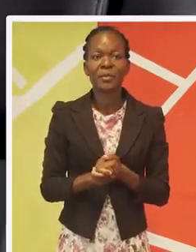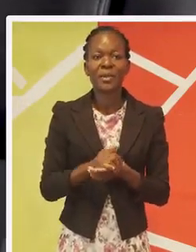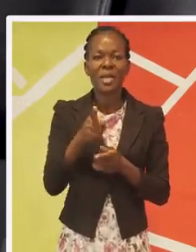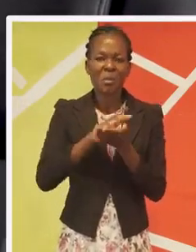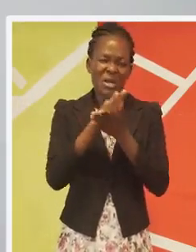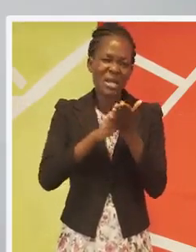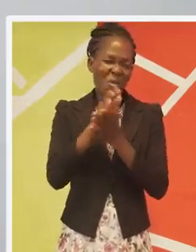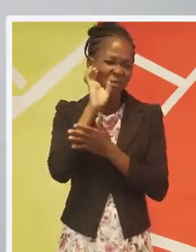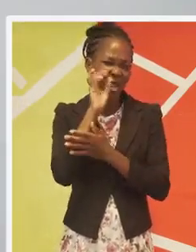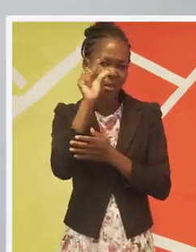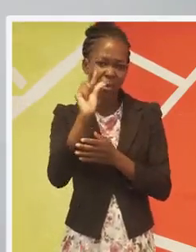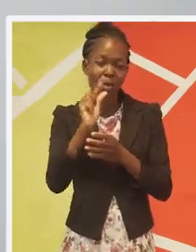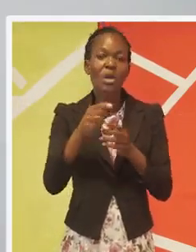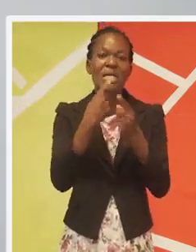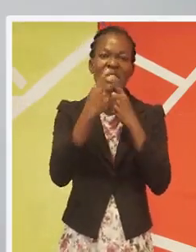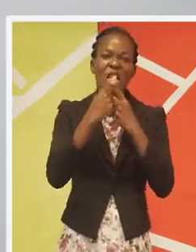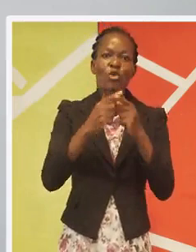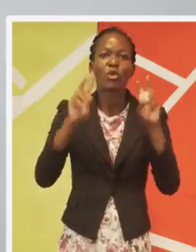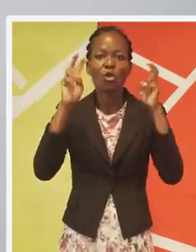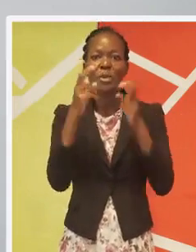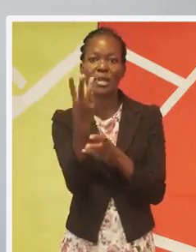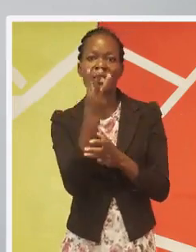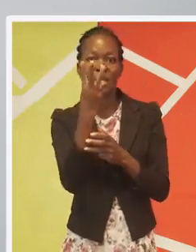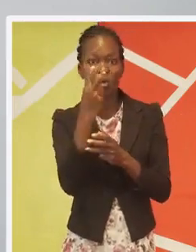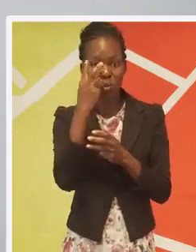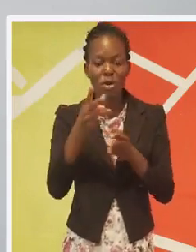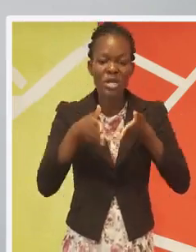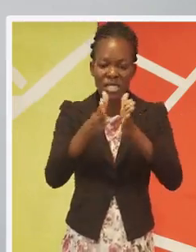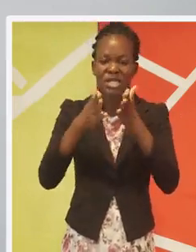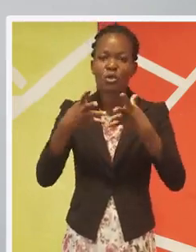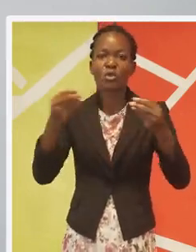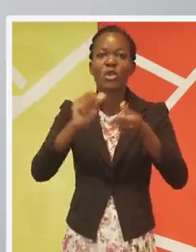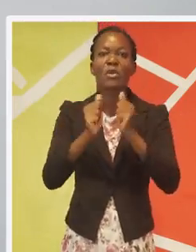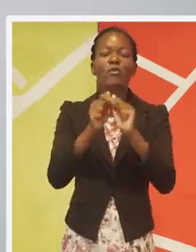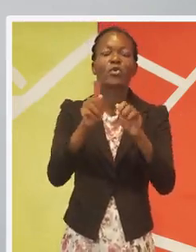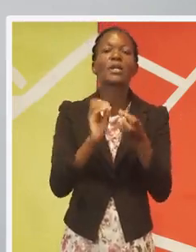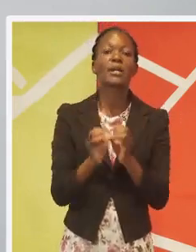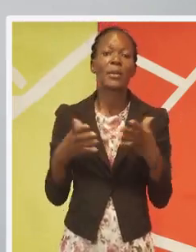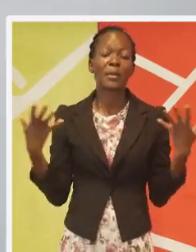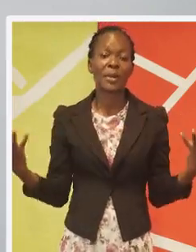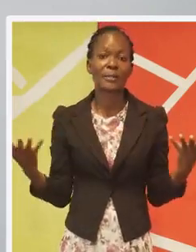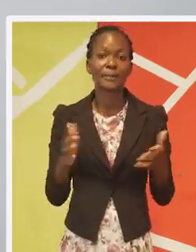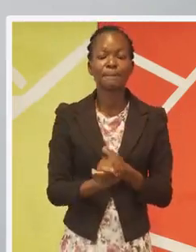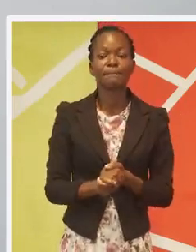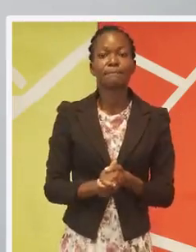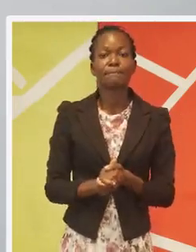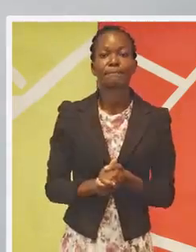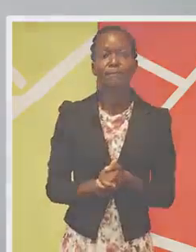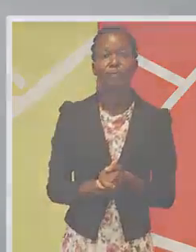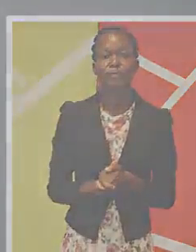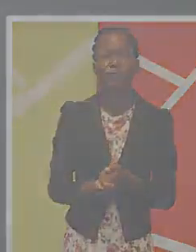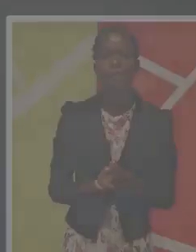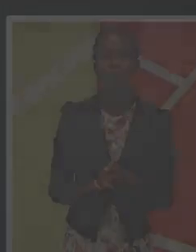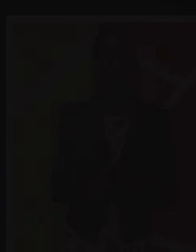tune into the next episode of this crash course, where we will be looking at the alternatives that we have to the problem that is existing right now.